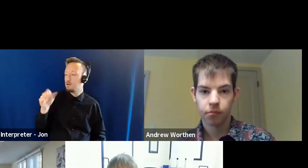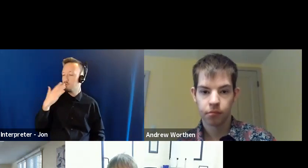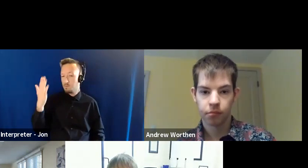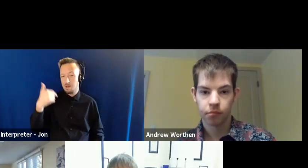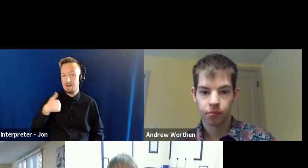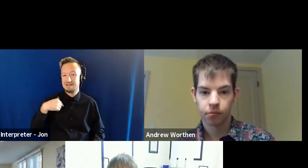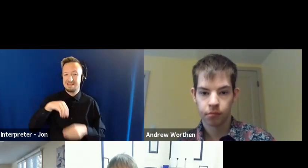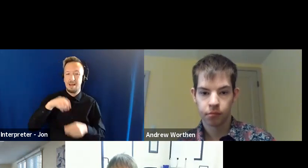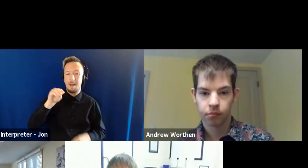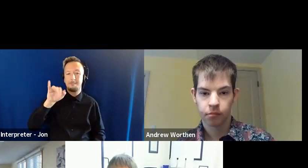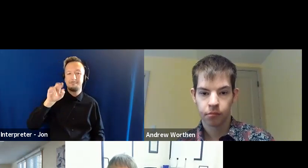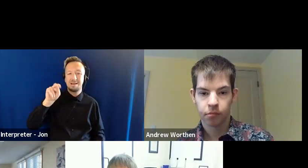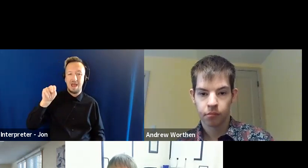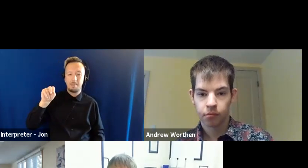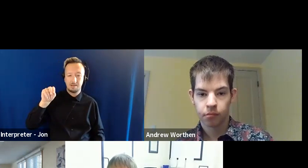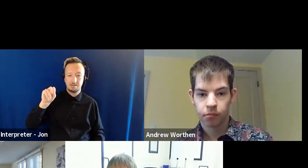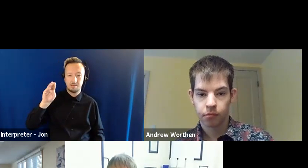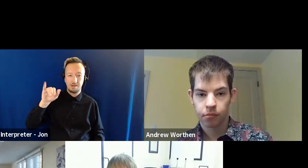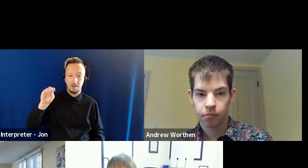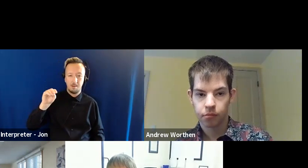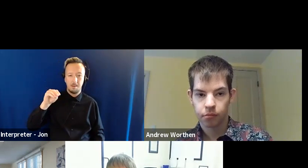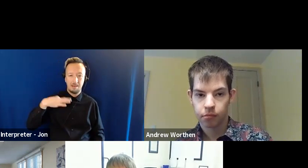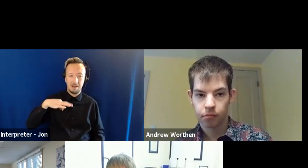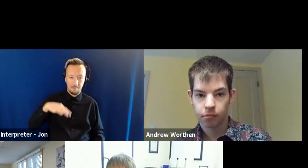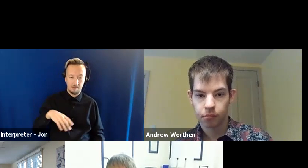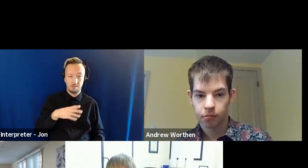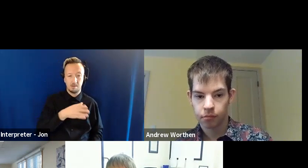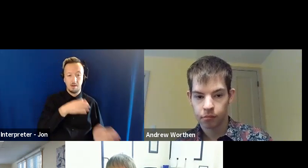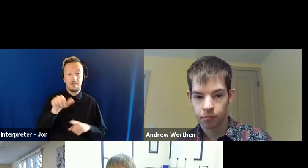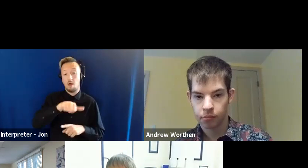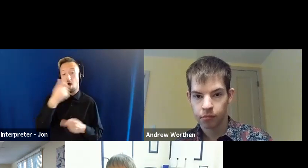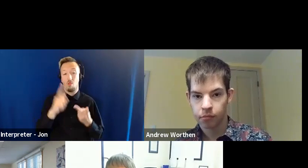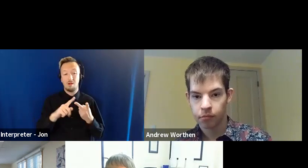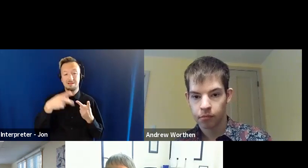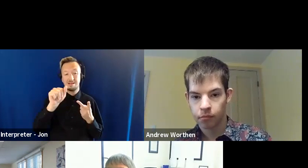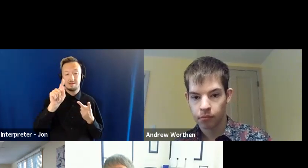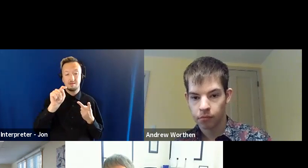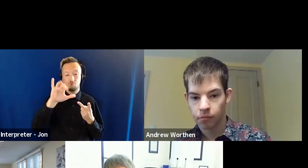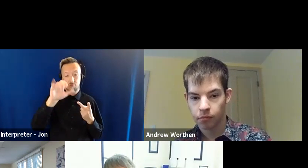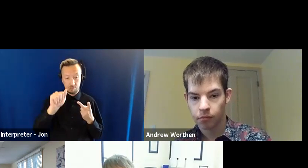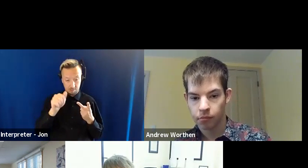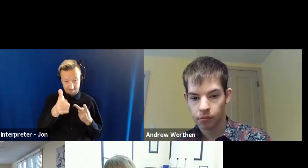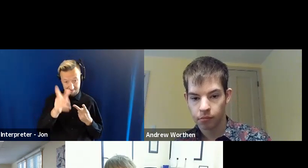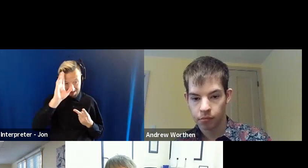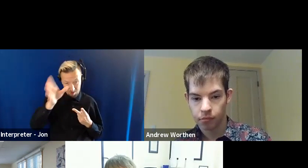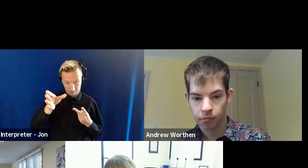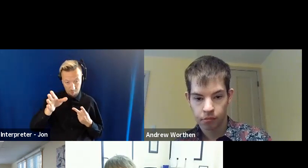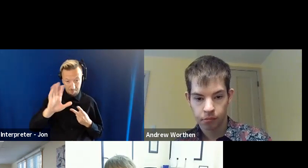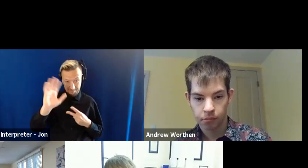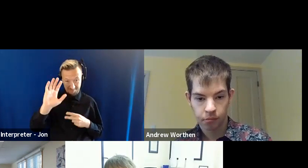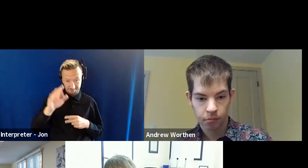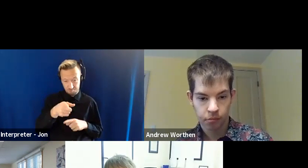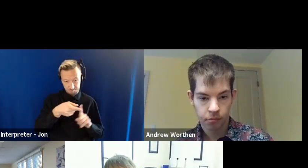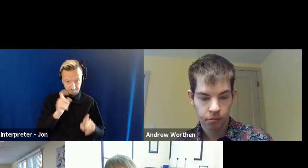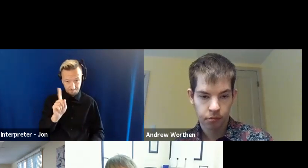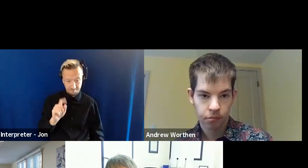in Minneapolis, Minnesota. And the other baby boomer is Patricia. Patricia, you want to say hello and say where you're